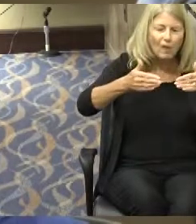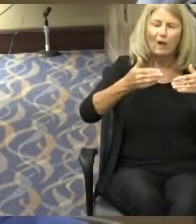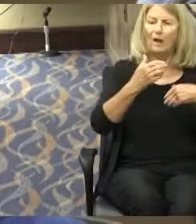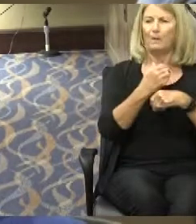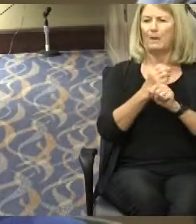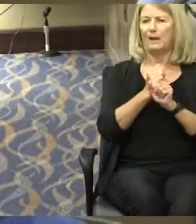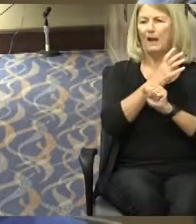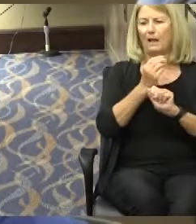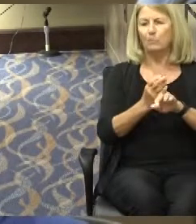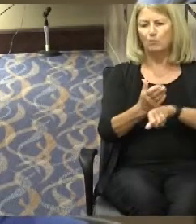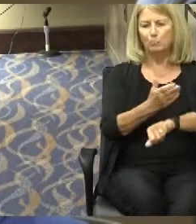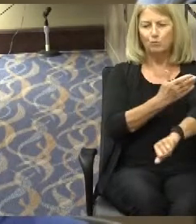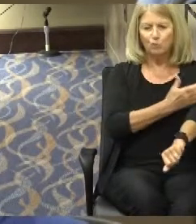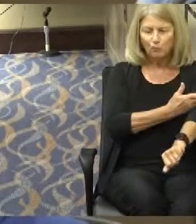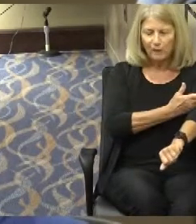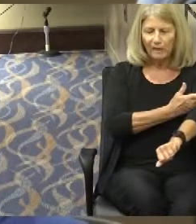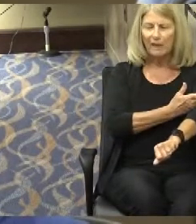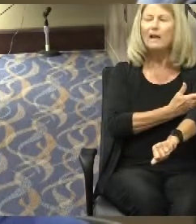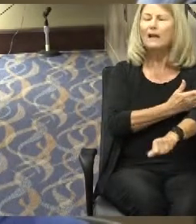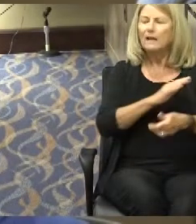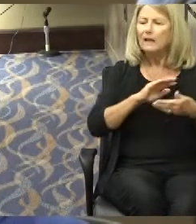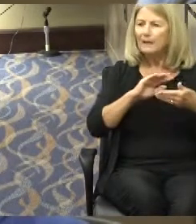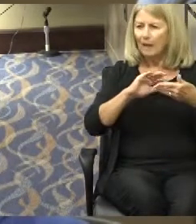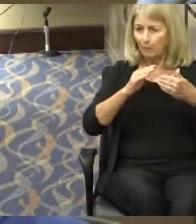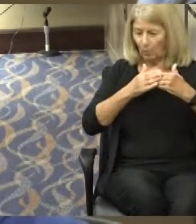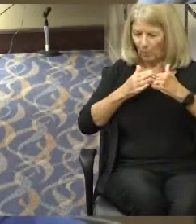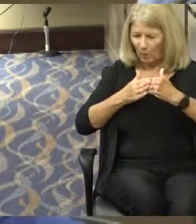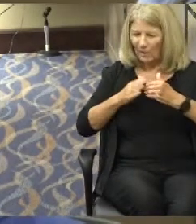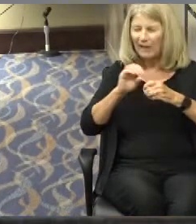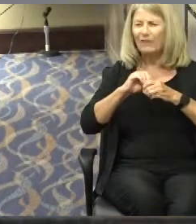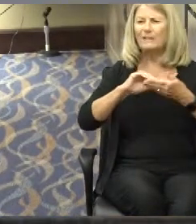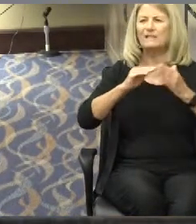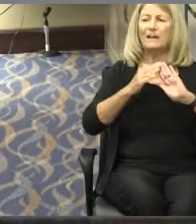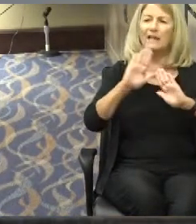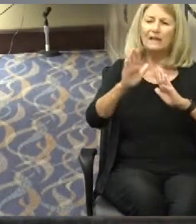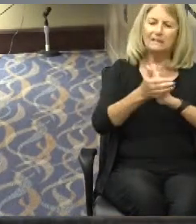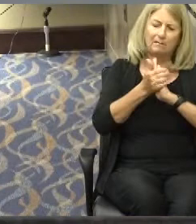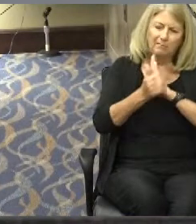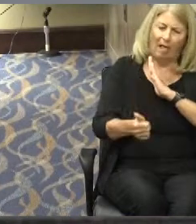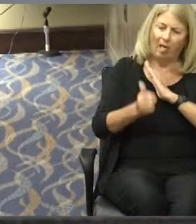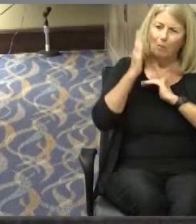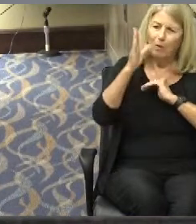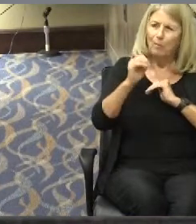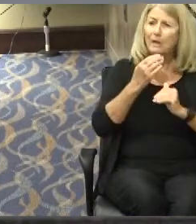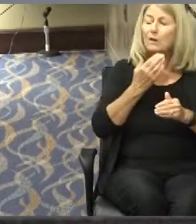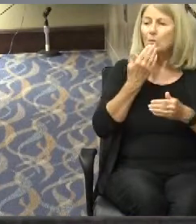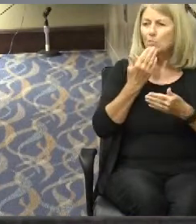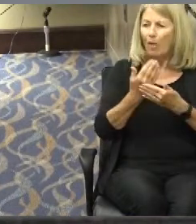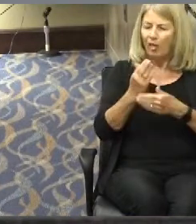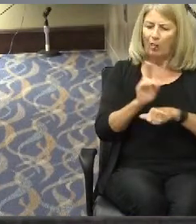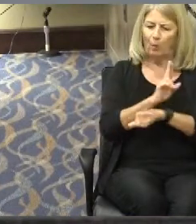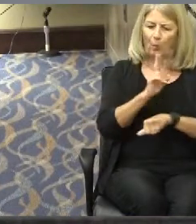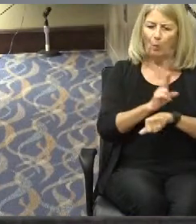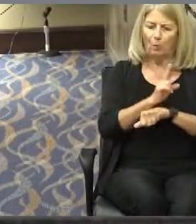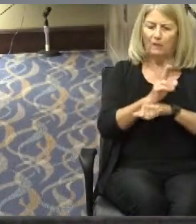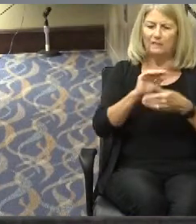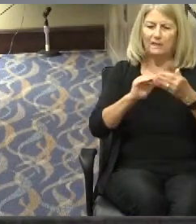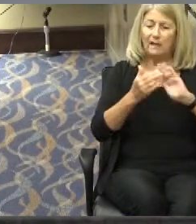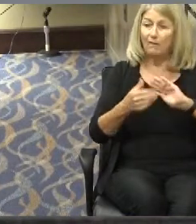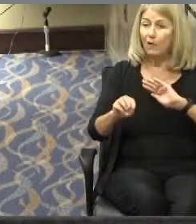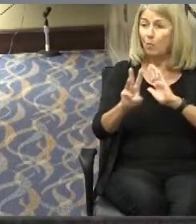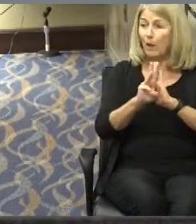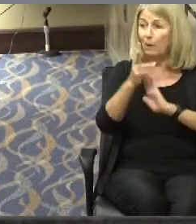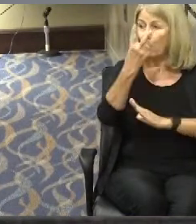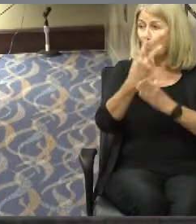and improving thriving neighborhoods within our city, and I think his talent's going to be well utilized here at the city of Waco. Both of